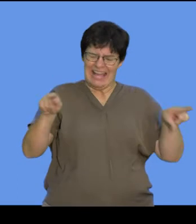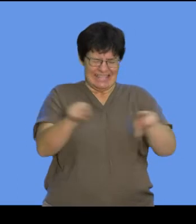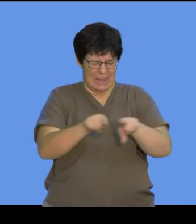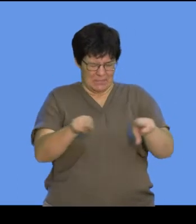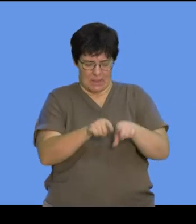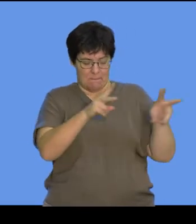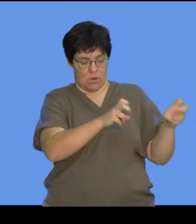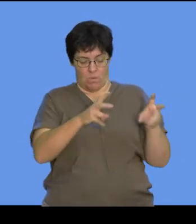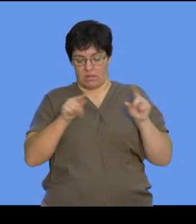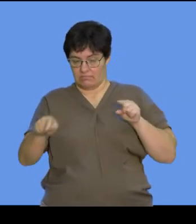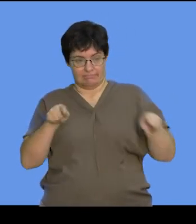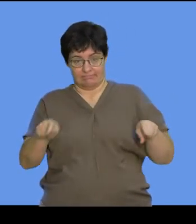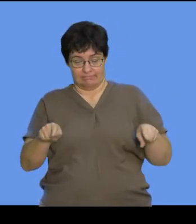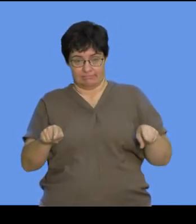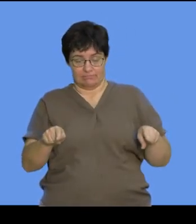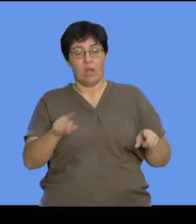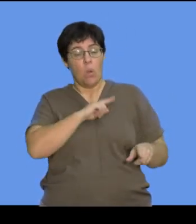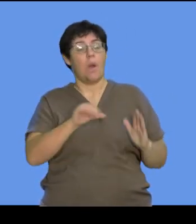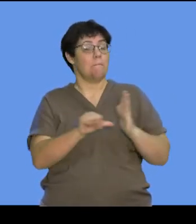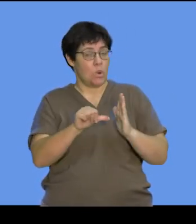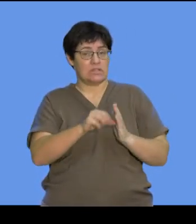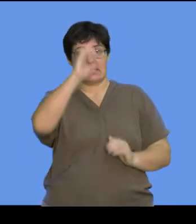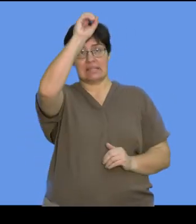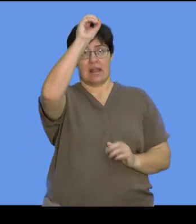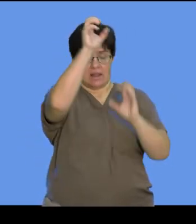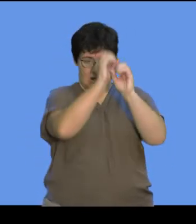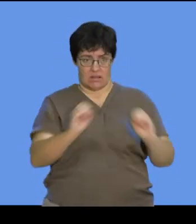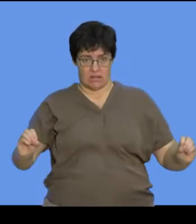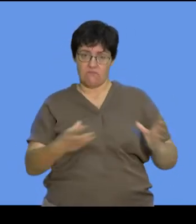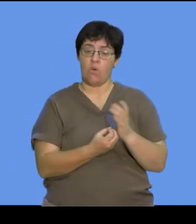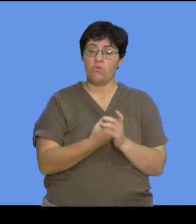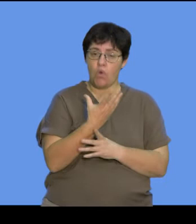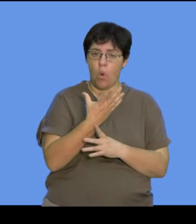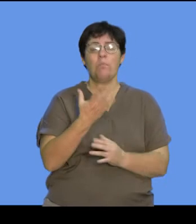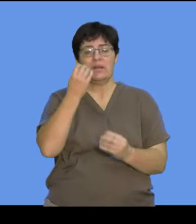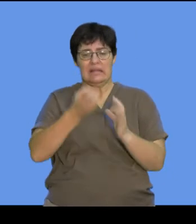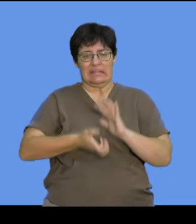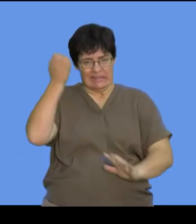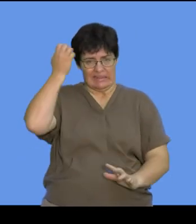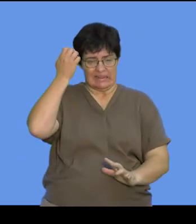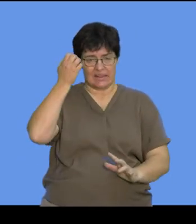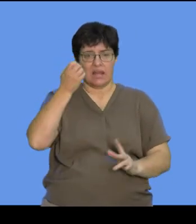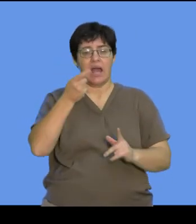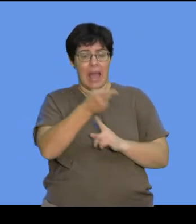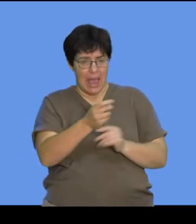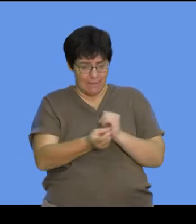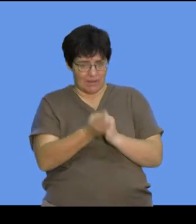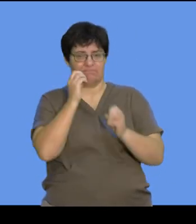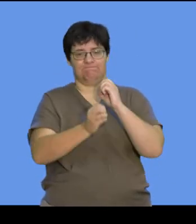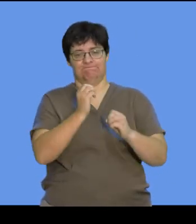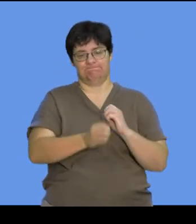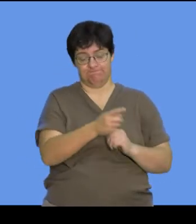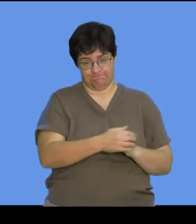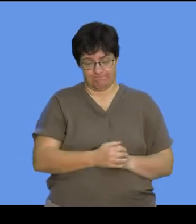DNA. This is essential for cell division during the growth and the repair of damaged tissue.